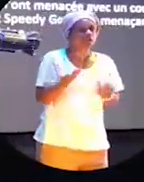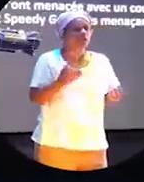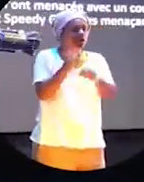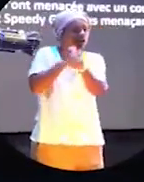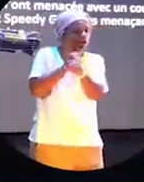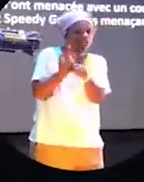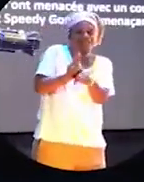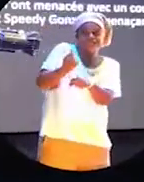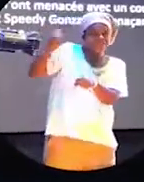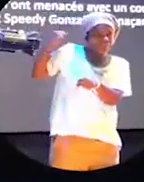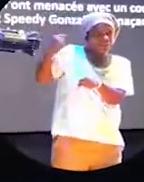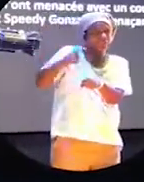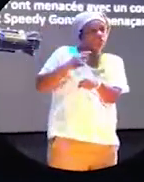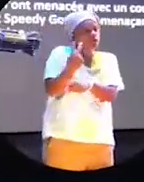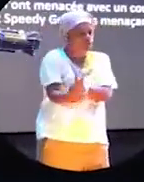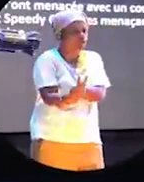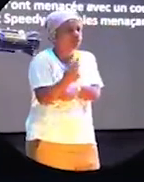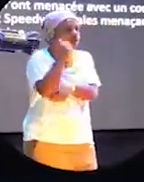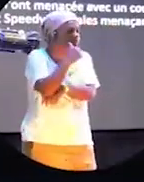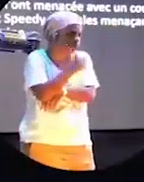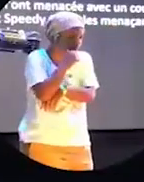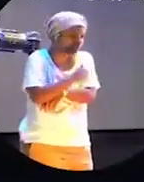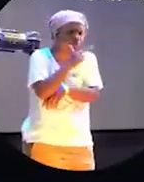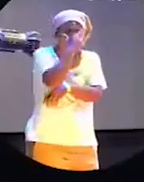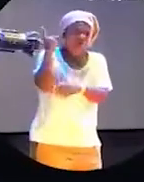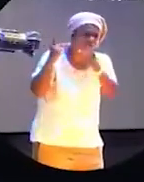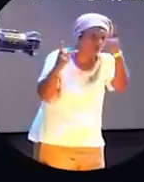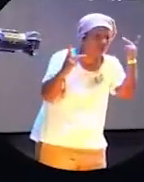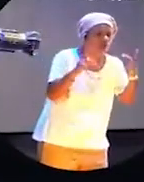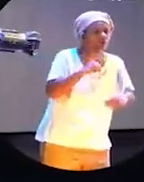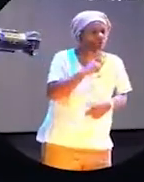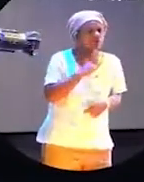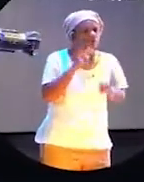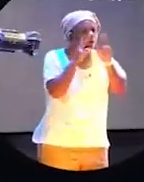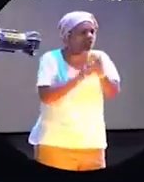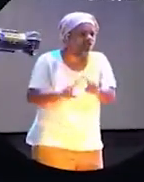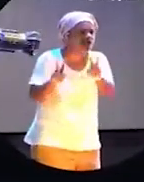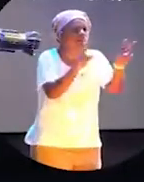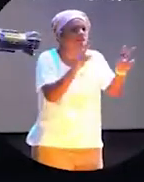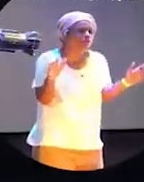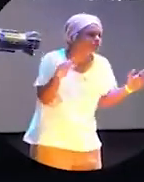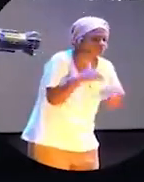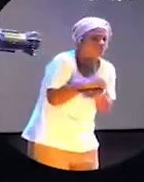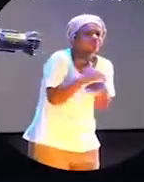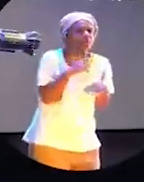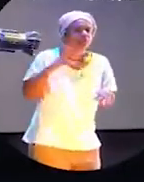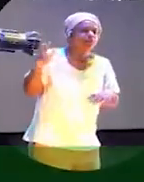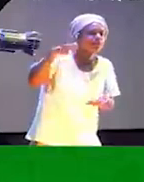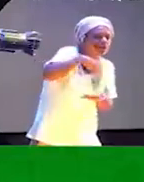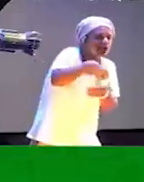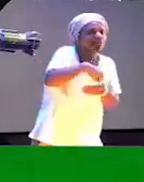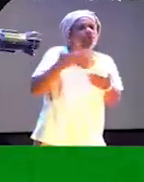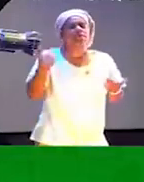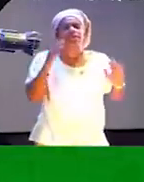knife. My heart was Speedy Gonzalez, threatening to burst out of my chest. My eyes were on proverbial knees, praying they not ask for more than money,